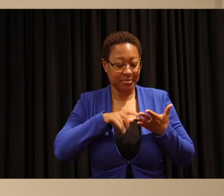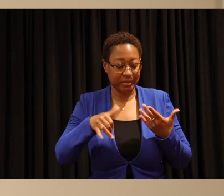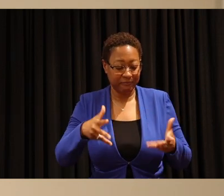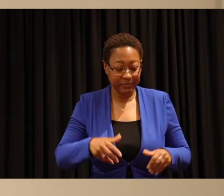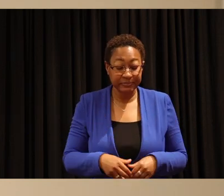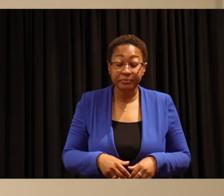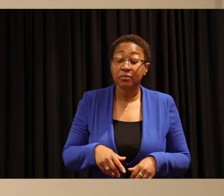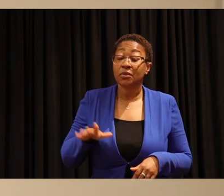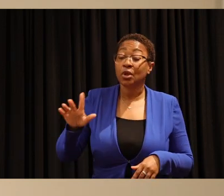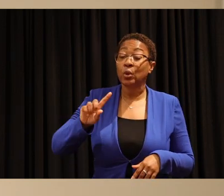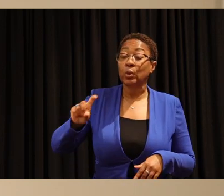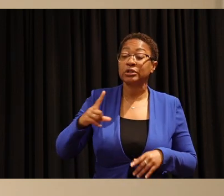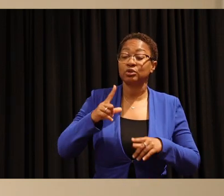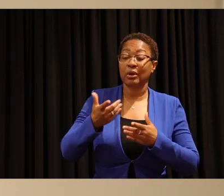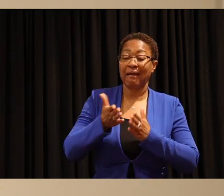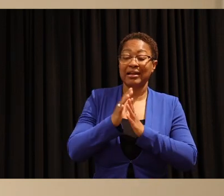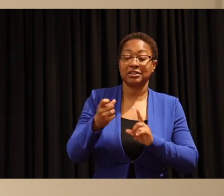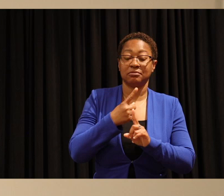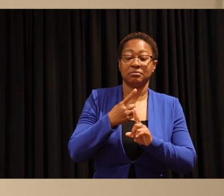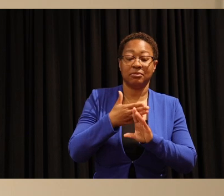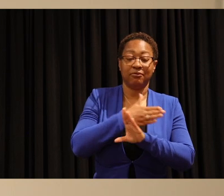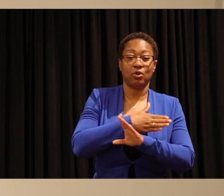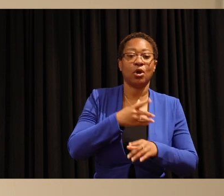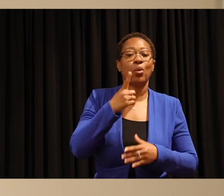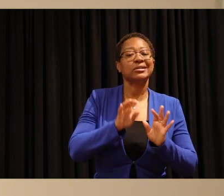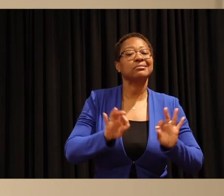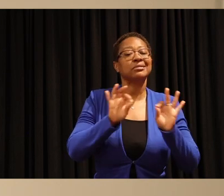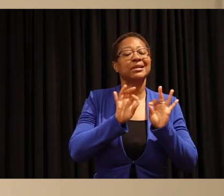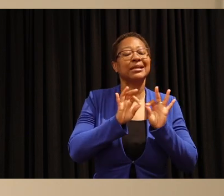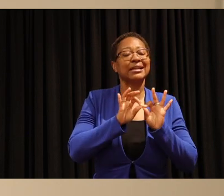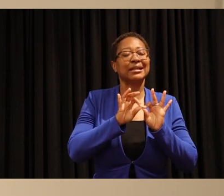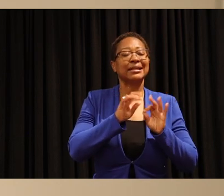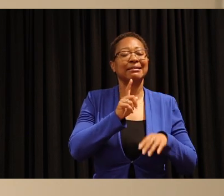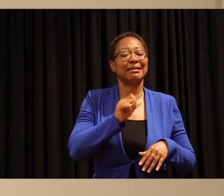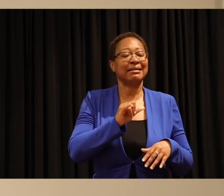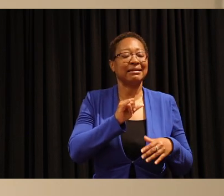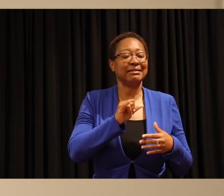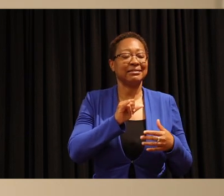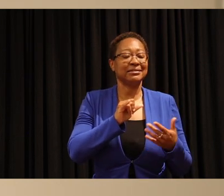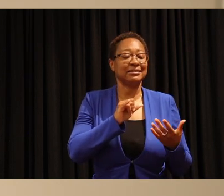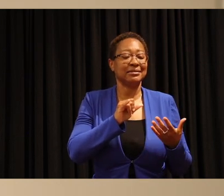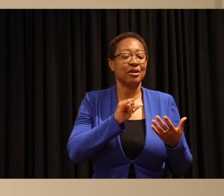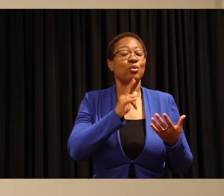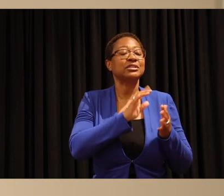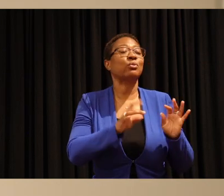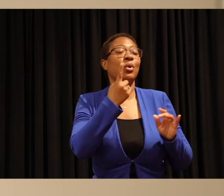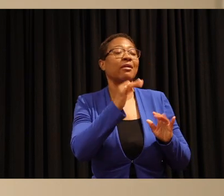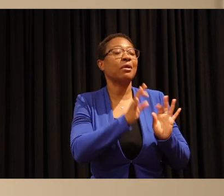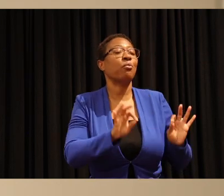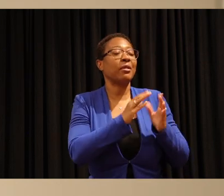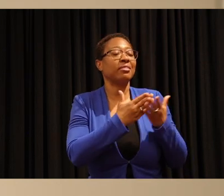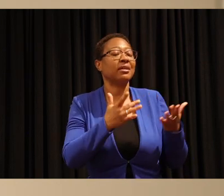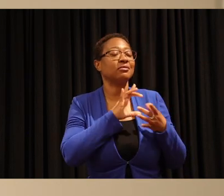The question that you asked before, though, what's one of the keys to home ownership? Mm-hmm. I wanted to make sure that I said this. Mm-hmm. Let's just